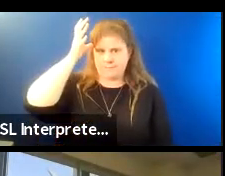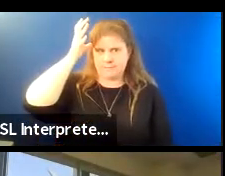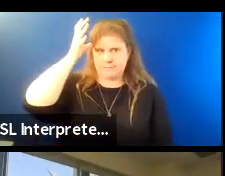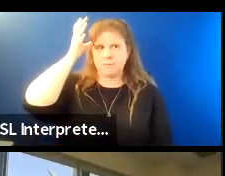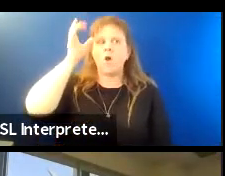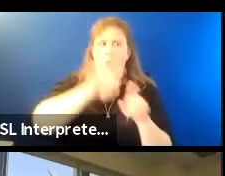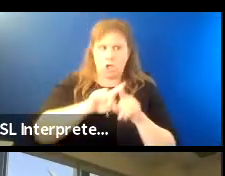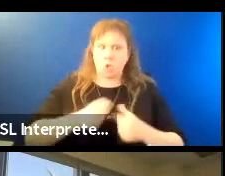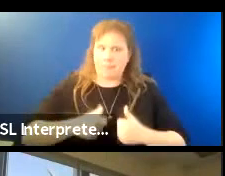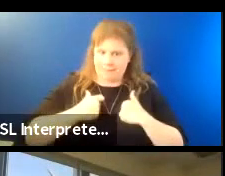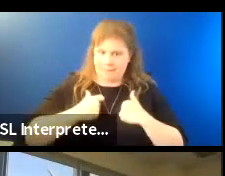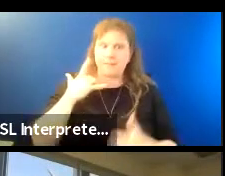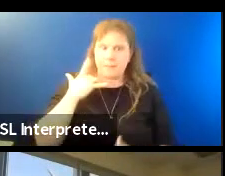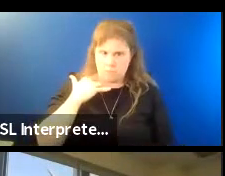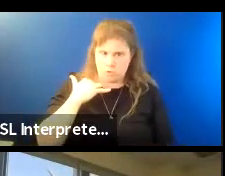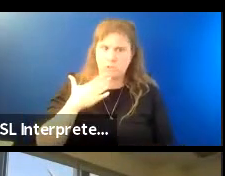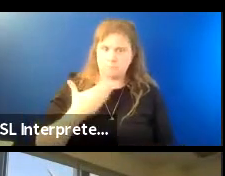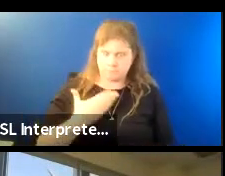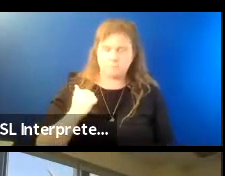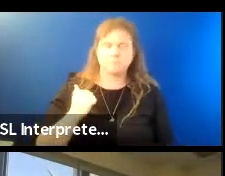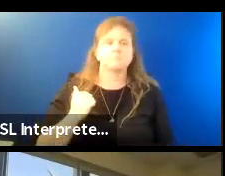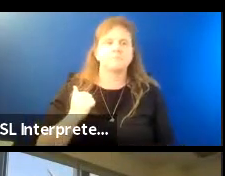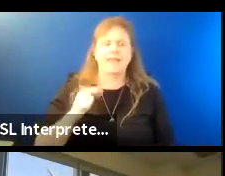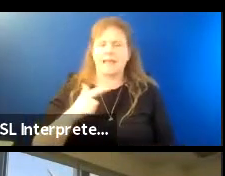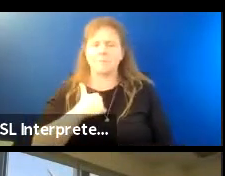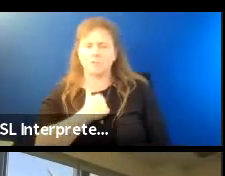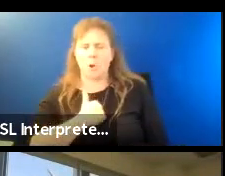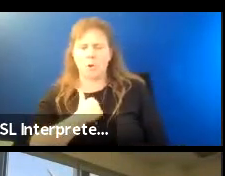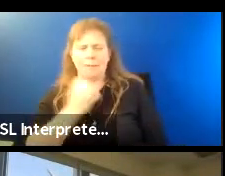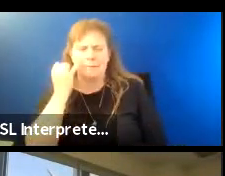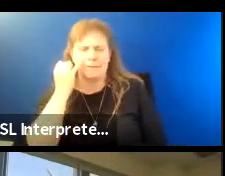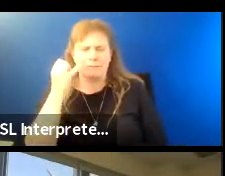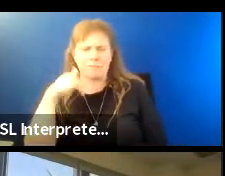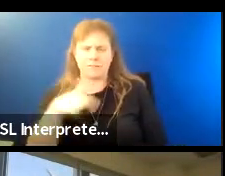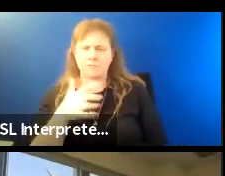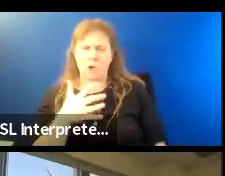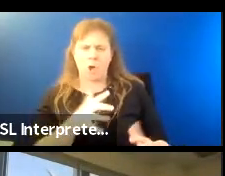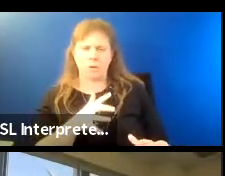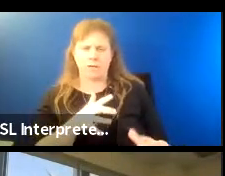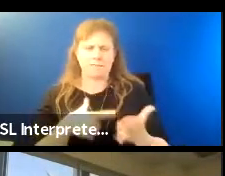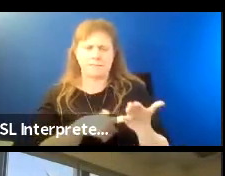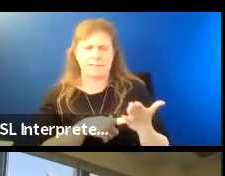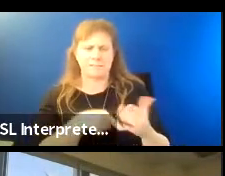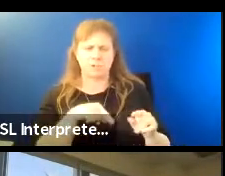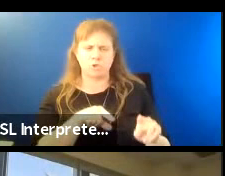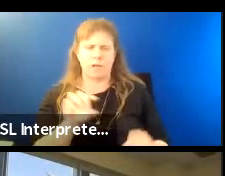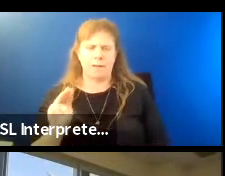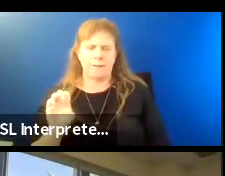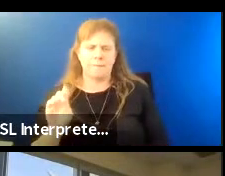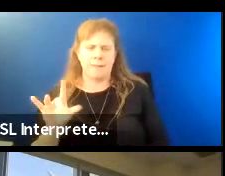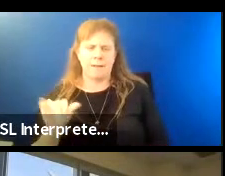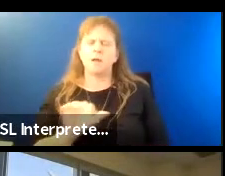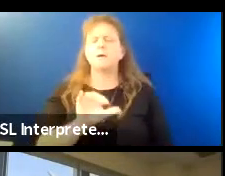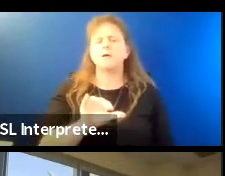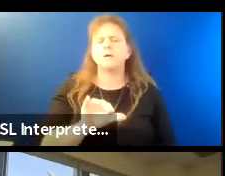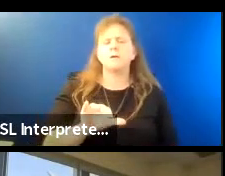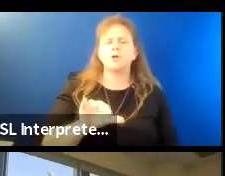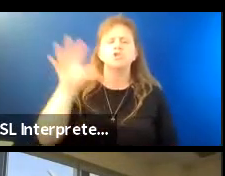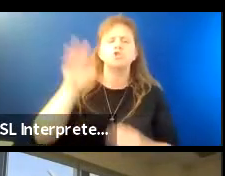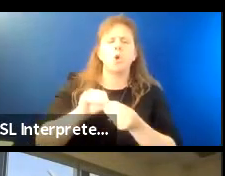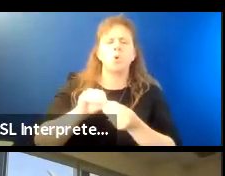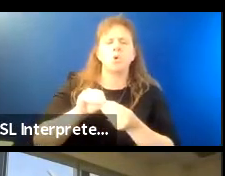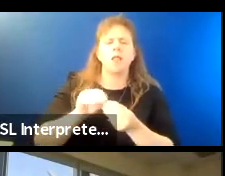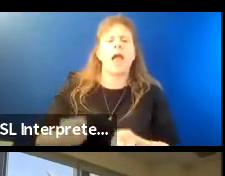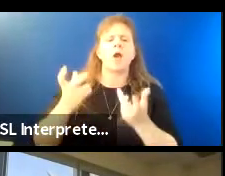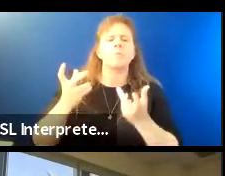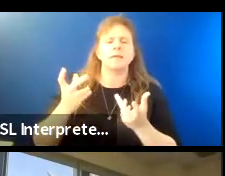Californian, what's the, and I apologize if this has been covered in the media, what's the total population of 12